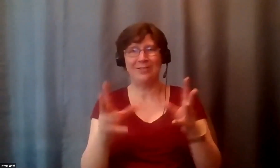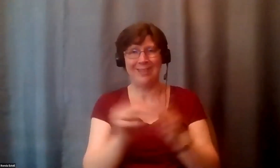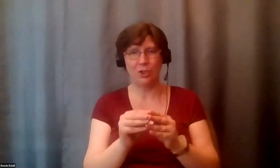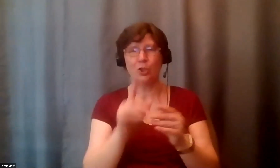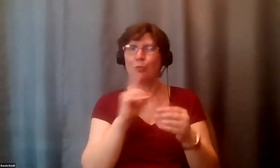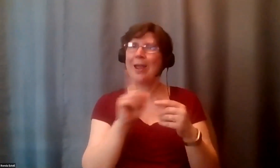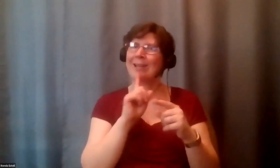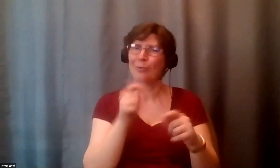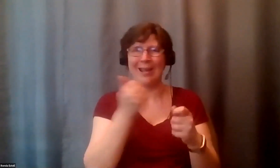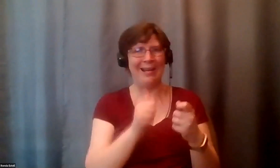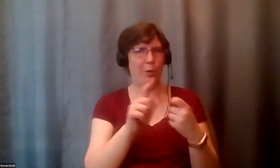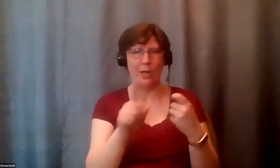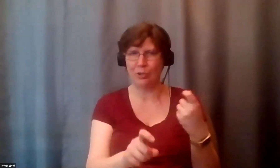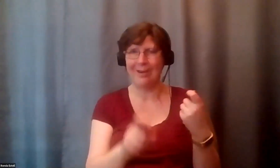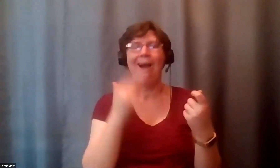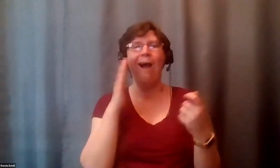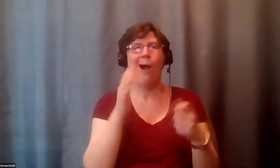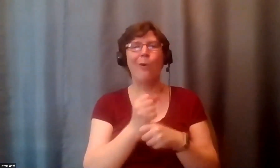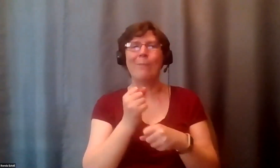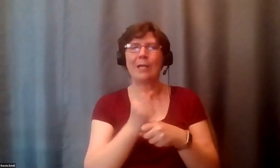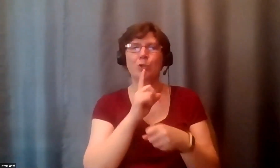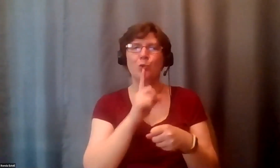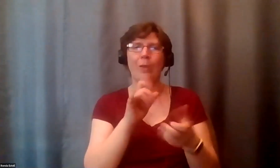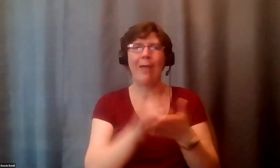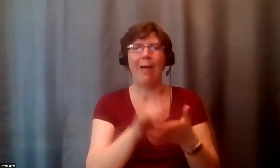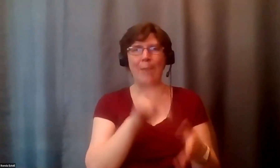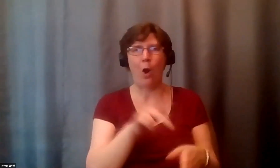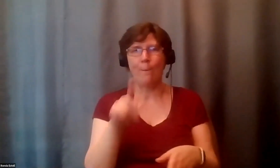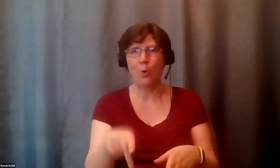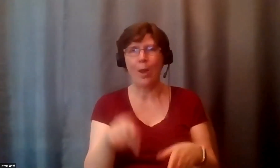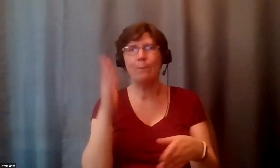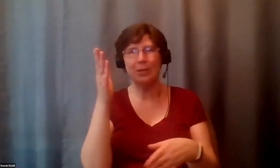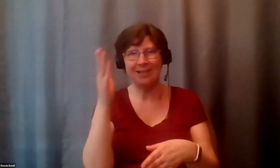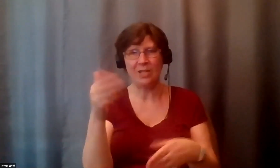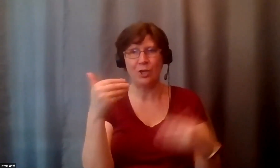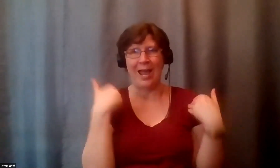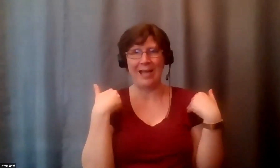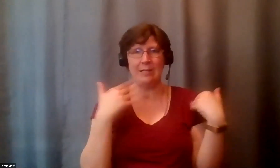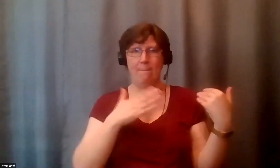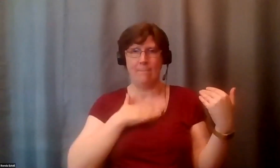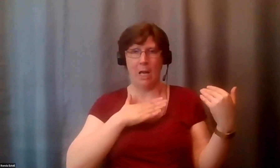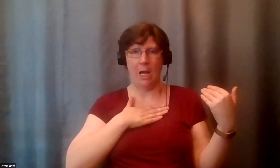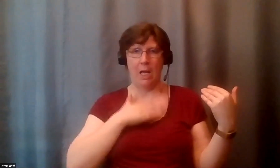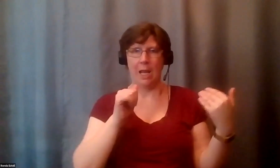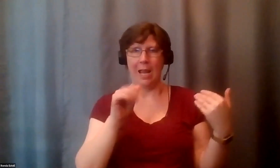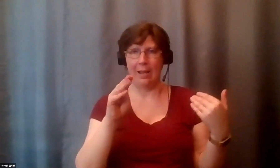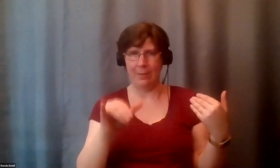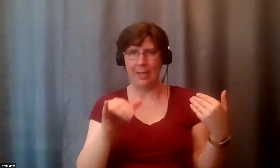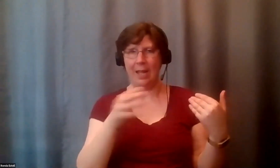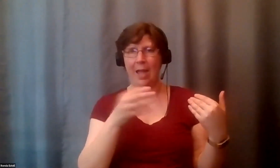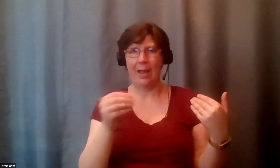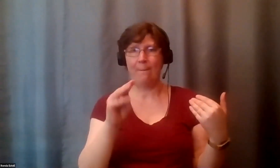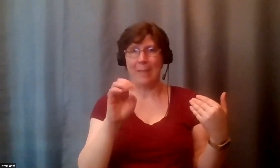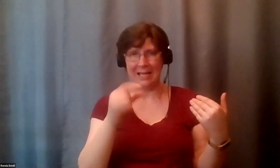any questions. I will make sure that the PowerPoint presentation has mine, Amy's, and Meg's